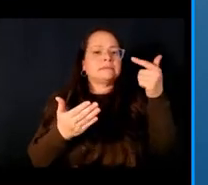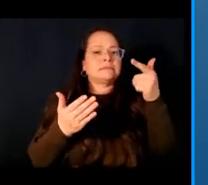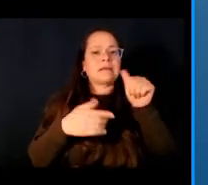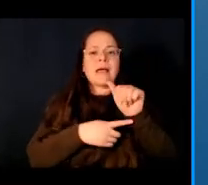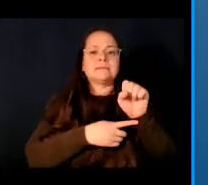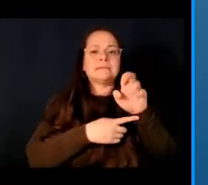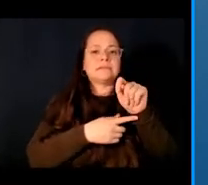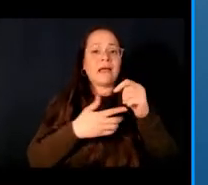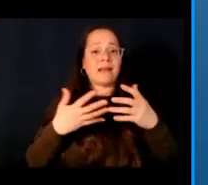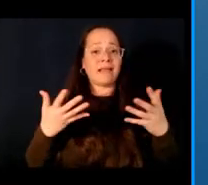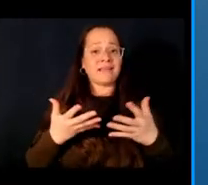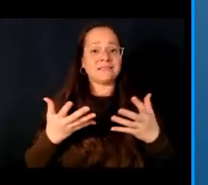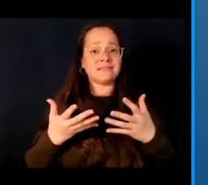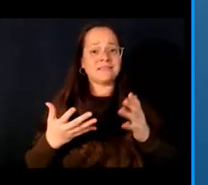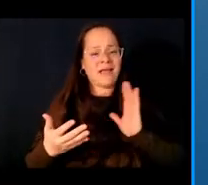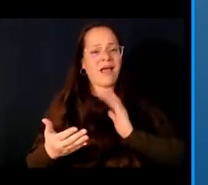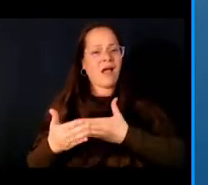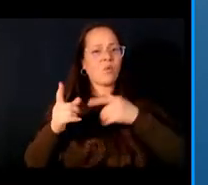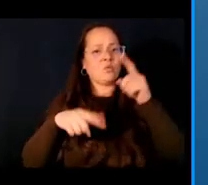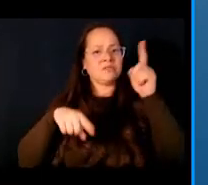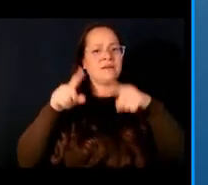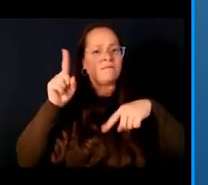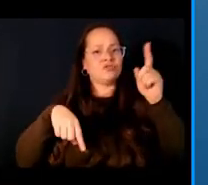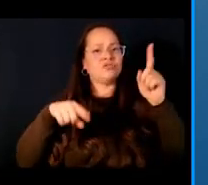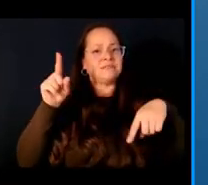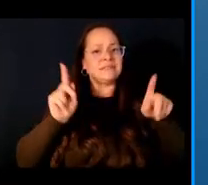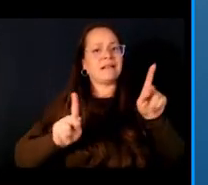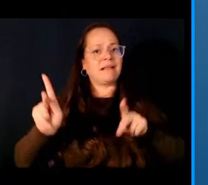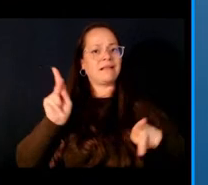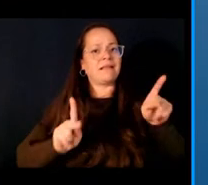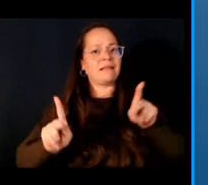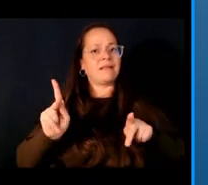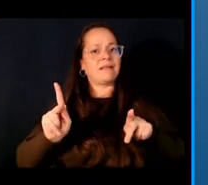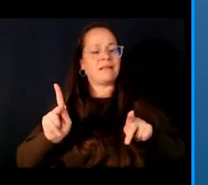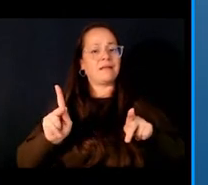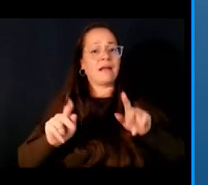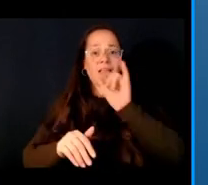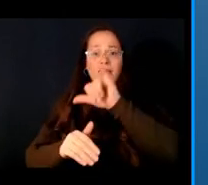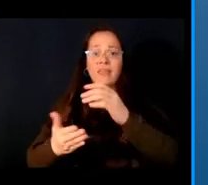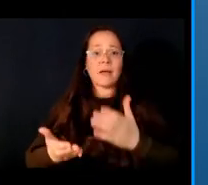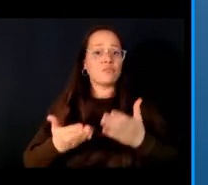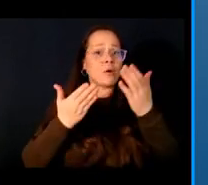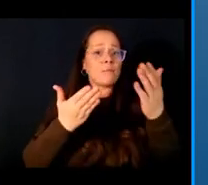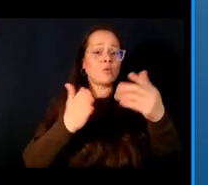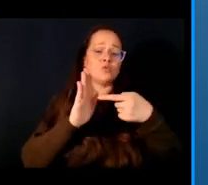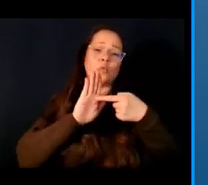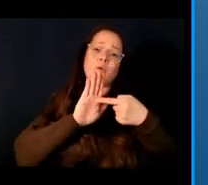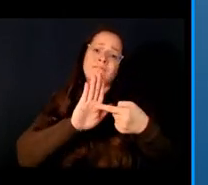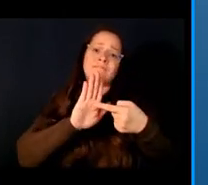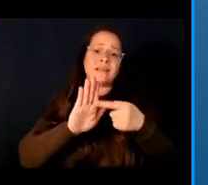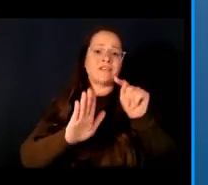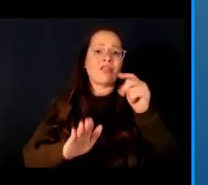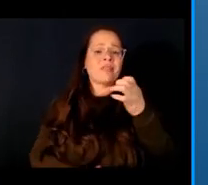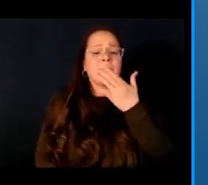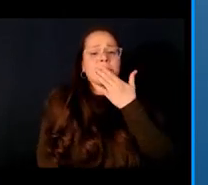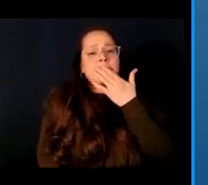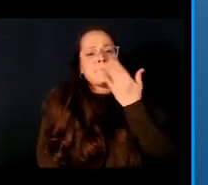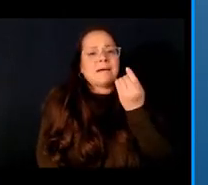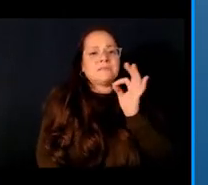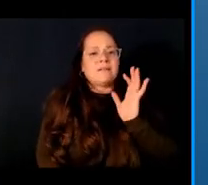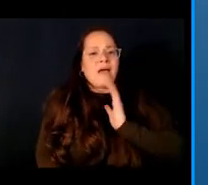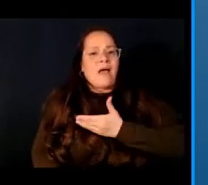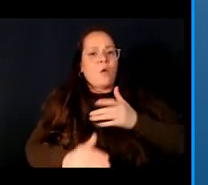and that is our diversity this proposal reflects the best of our party as a